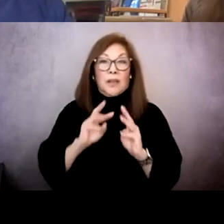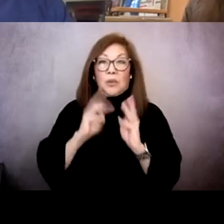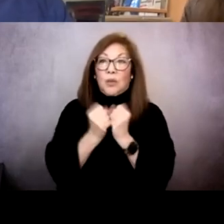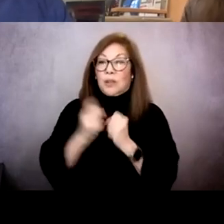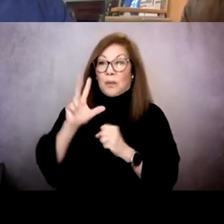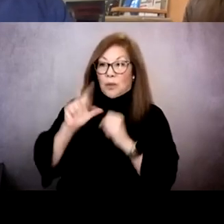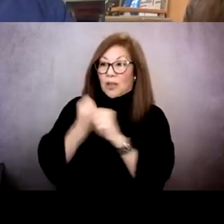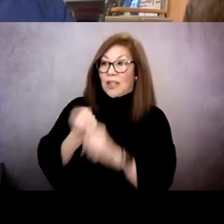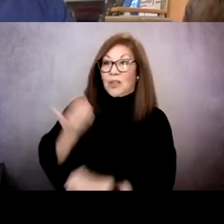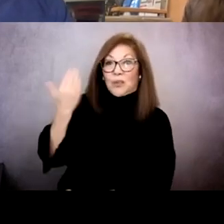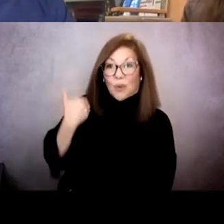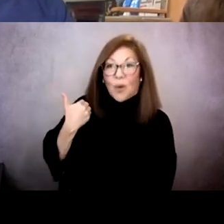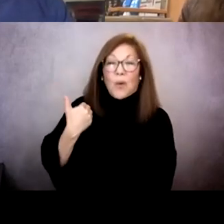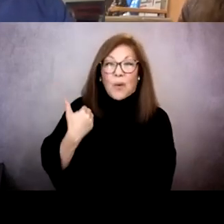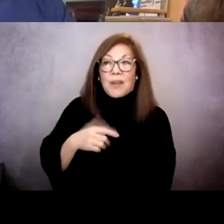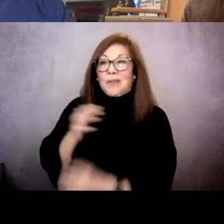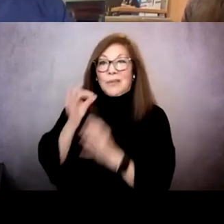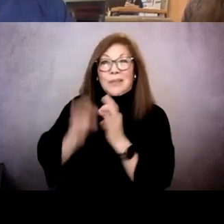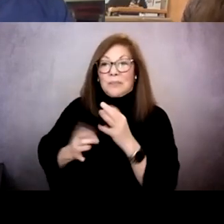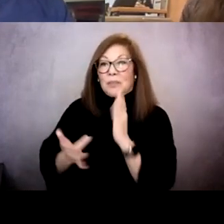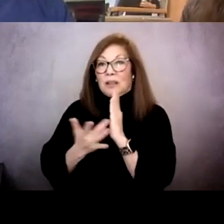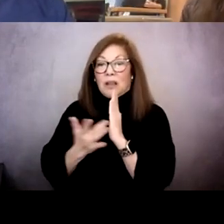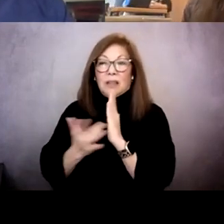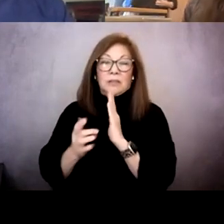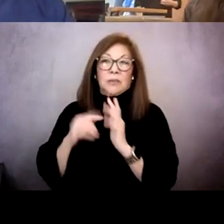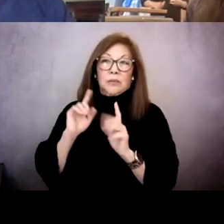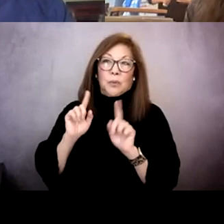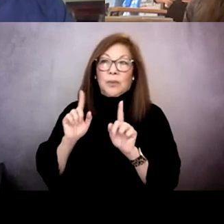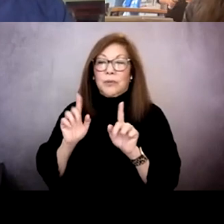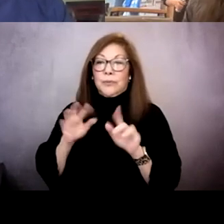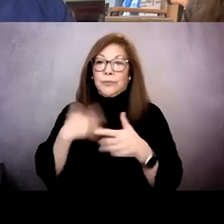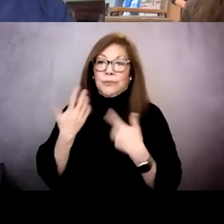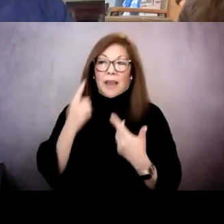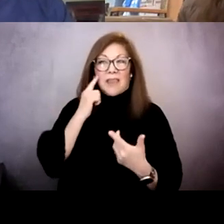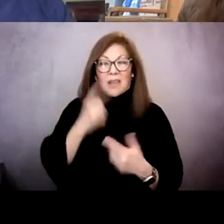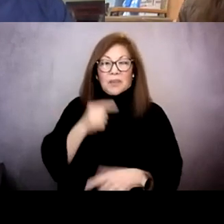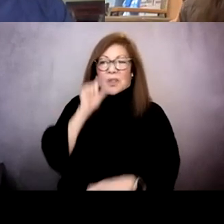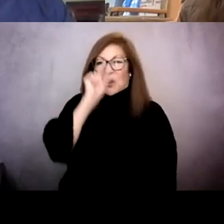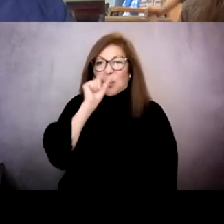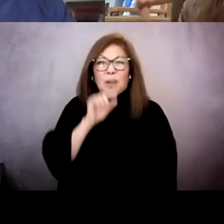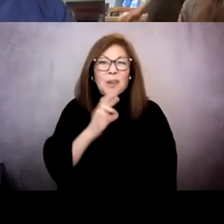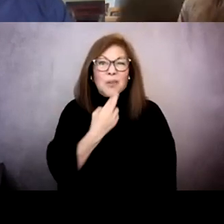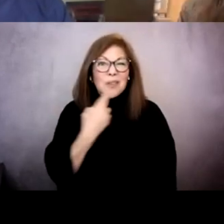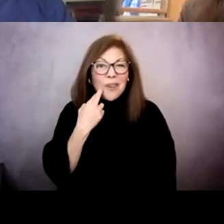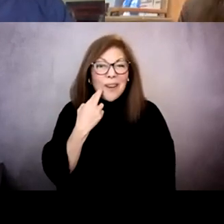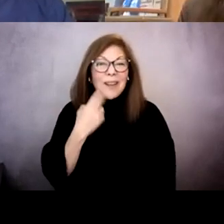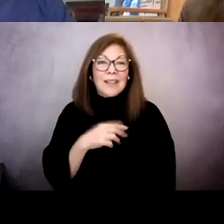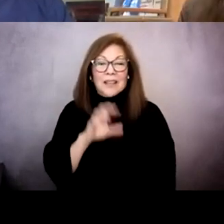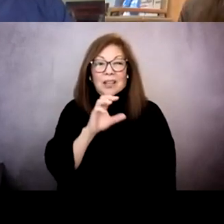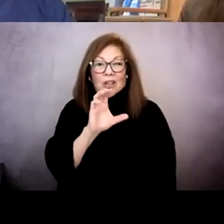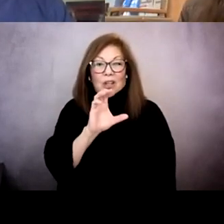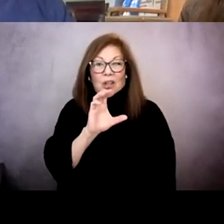like, you know, like, it's a simple technology of going to a Greek restaurant that, like, Curtis